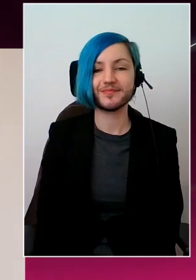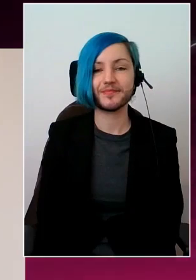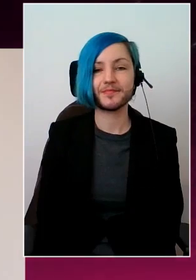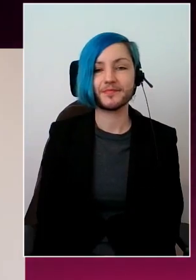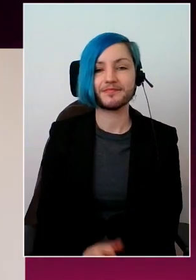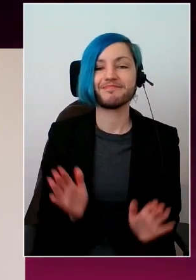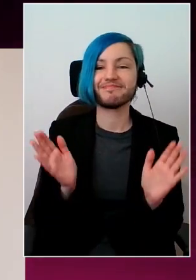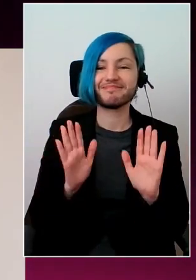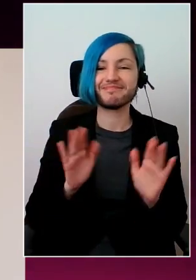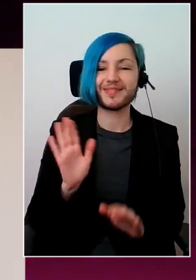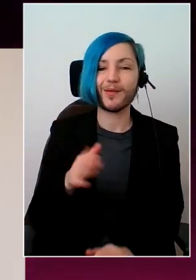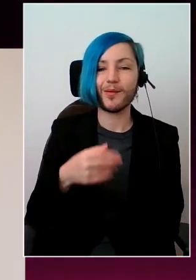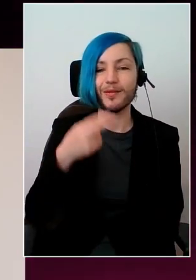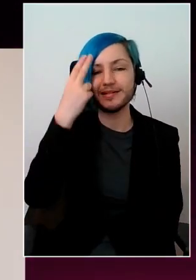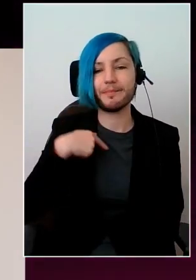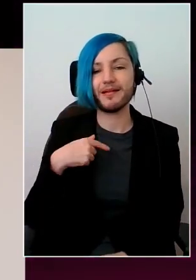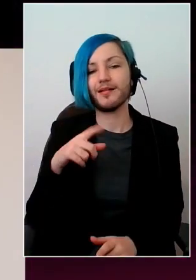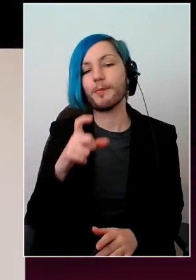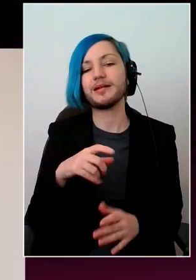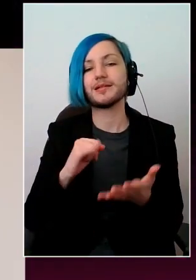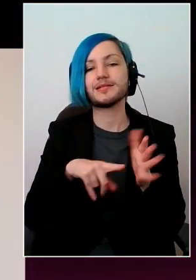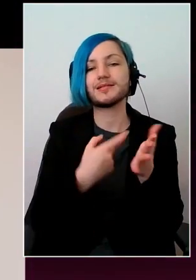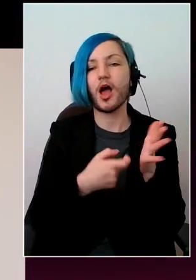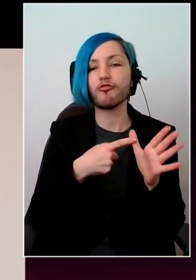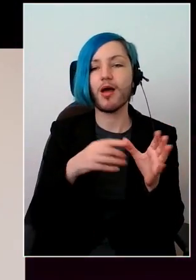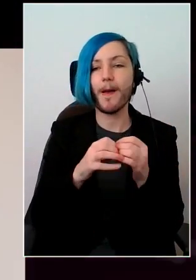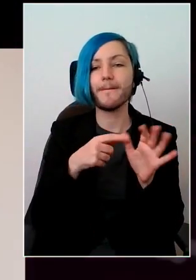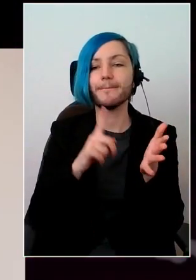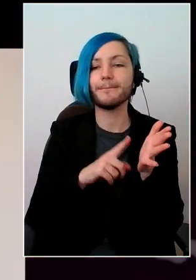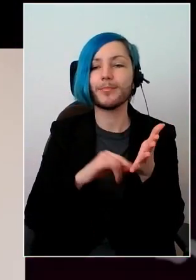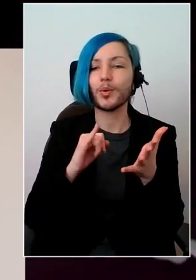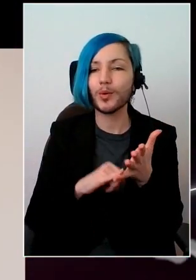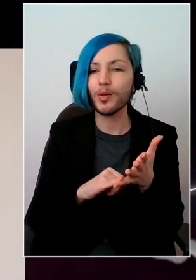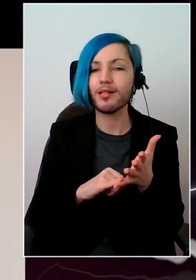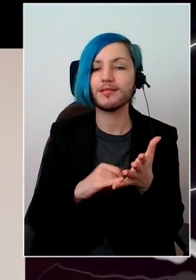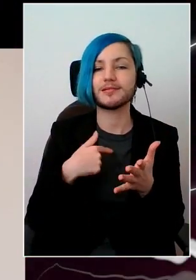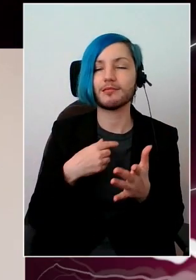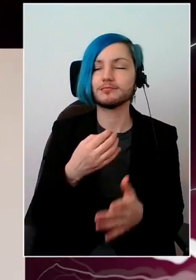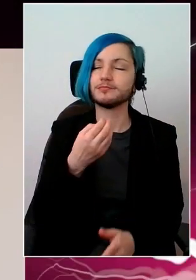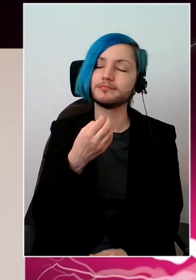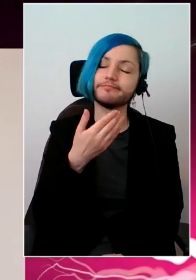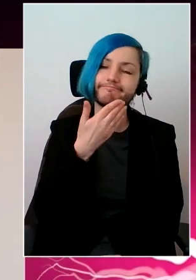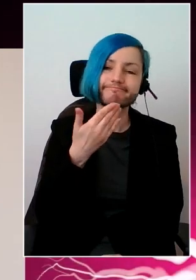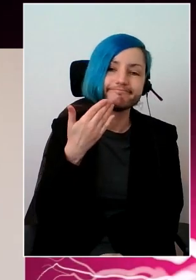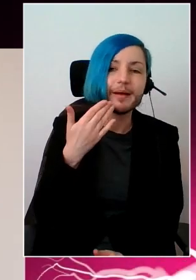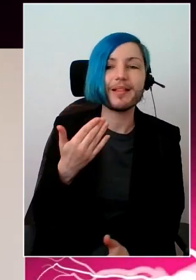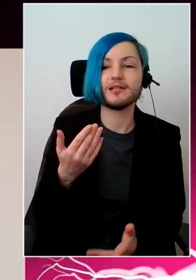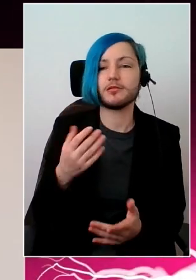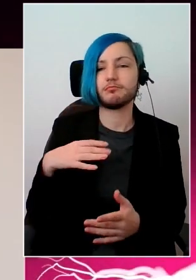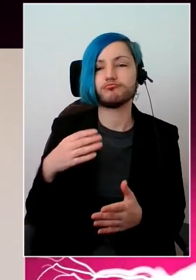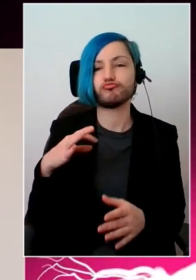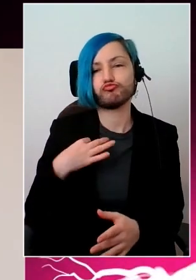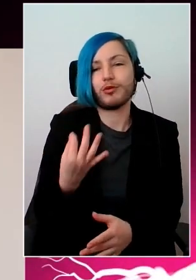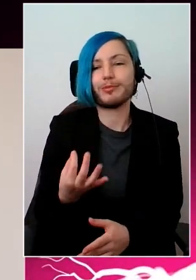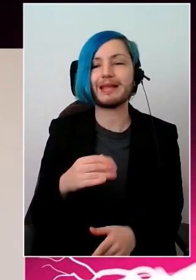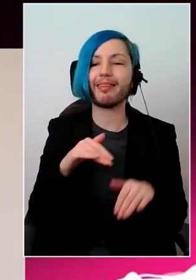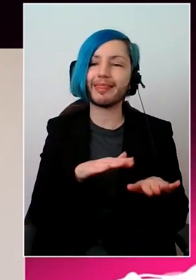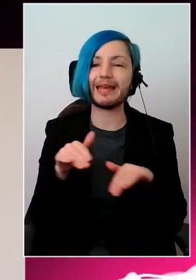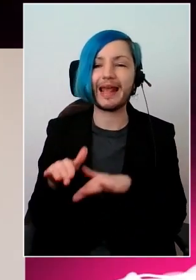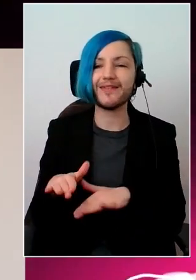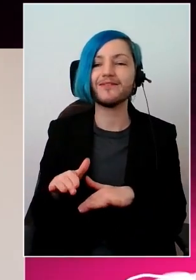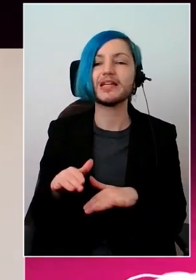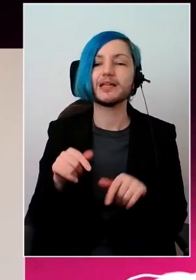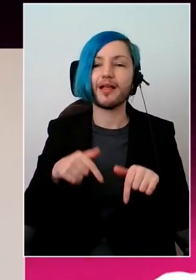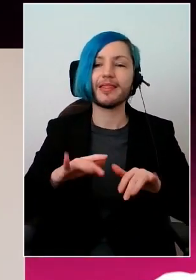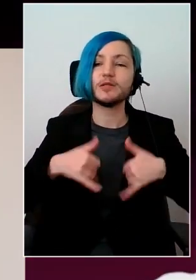My name is Commander Sarah Bowles and I am delighted to represent the Royal Navy at the Regional Awards. The Royal Navy are delighted to